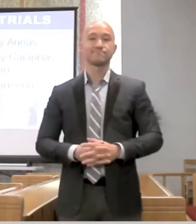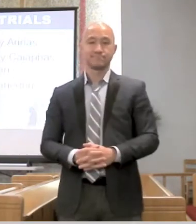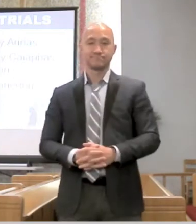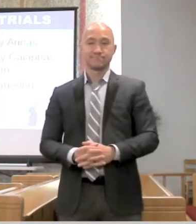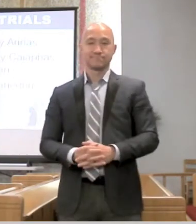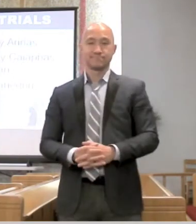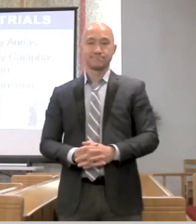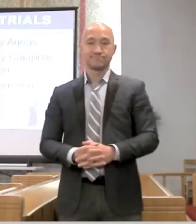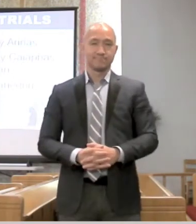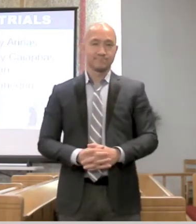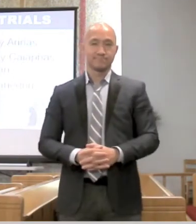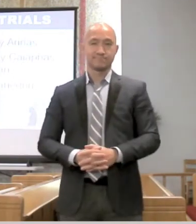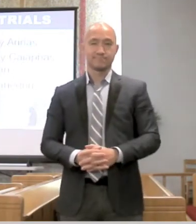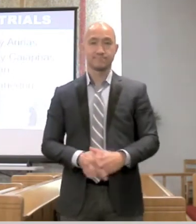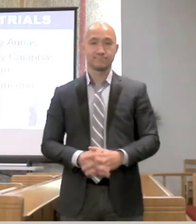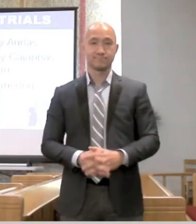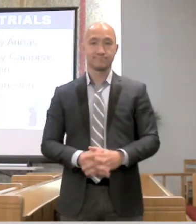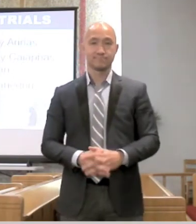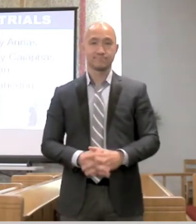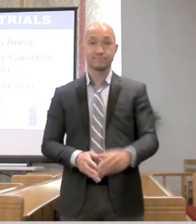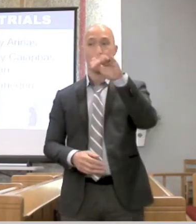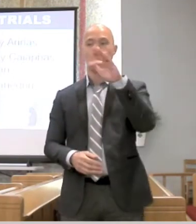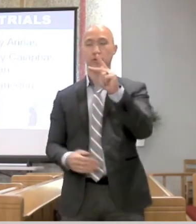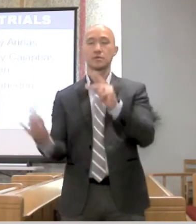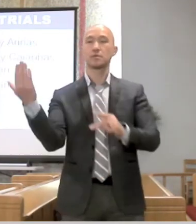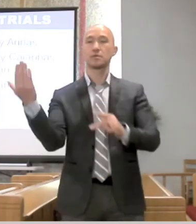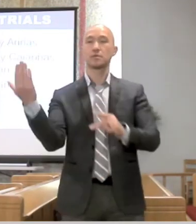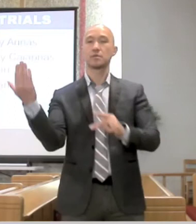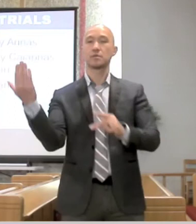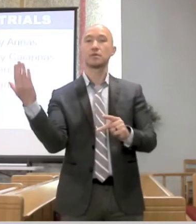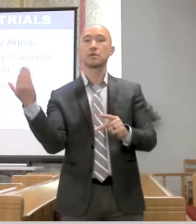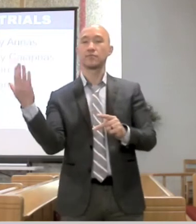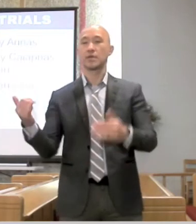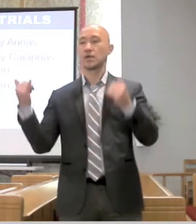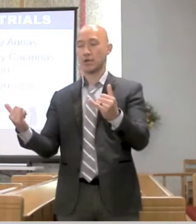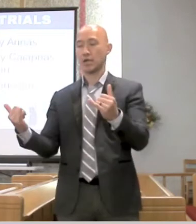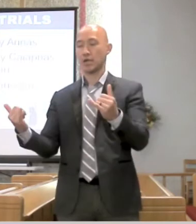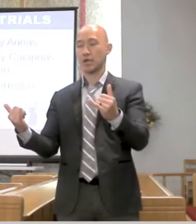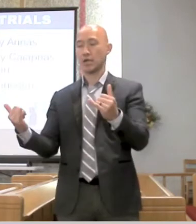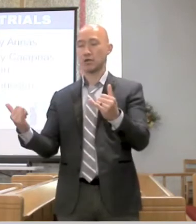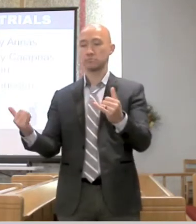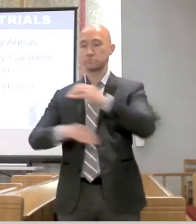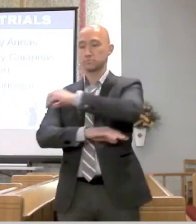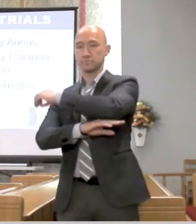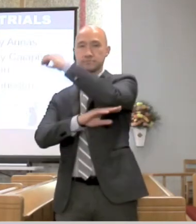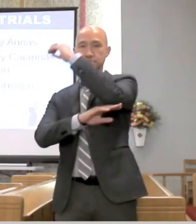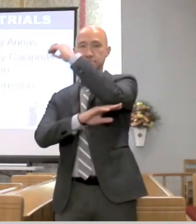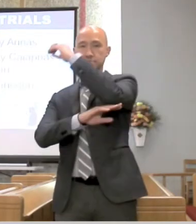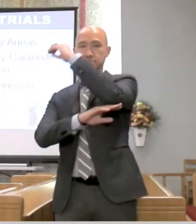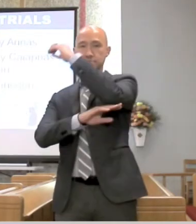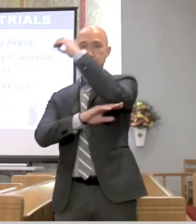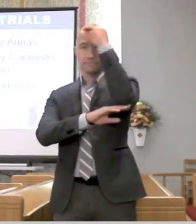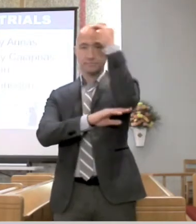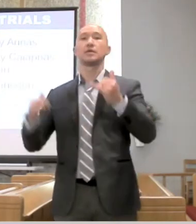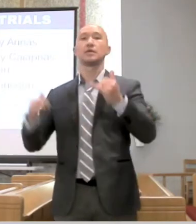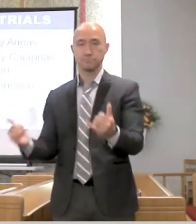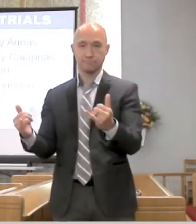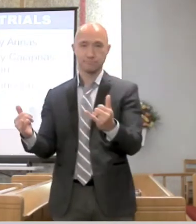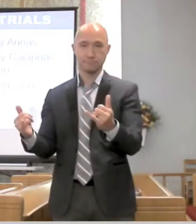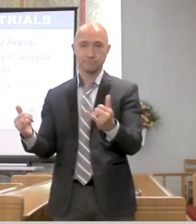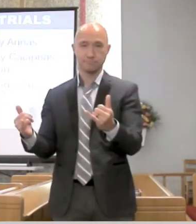15, the whole chapter, starting from verse 1. So it is daytime now. So this is an official meeting of